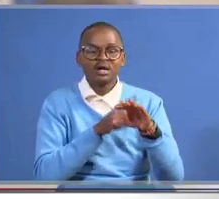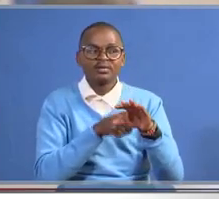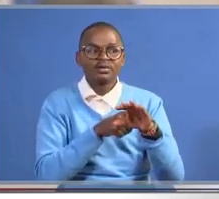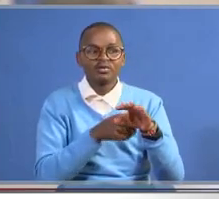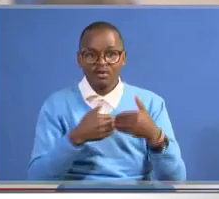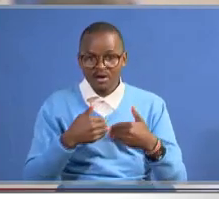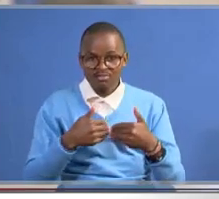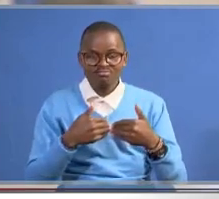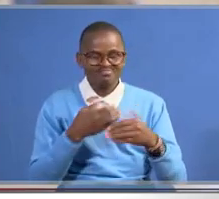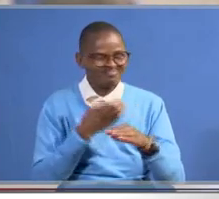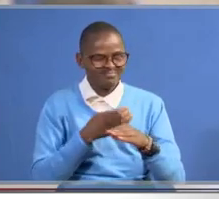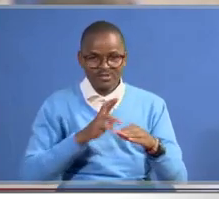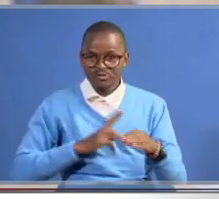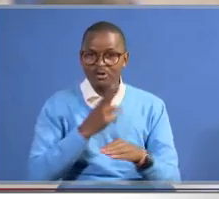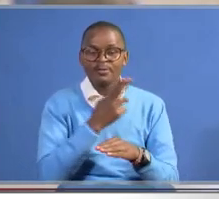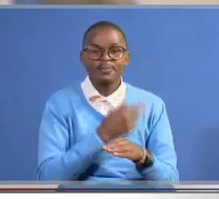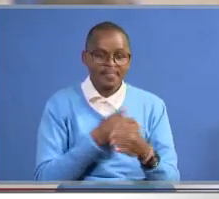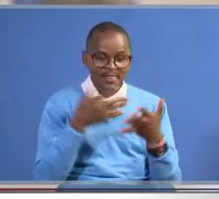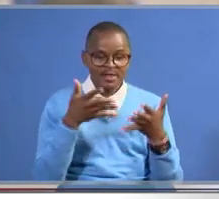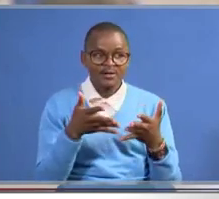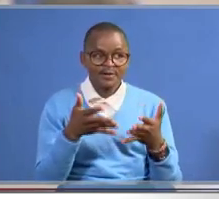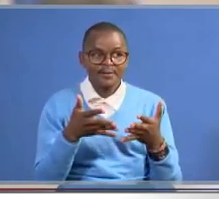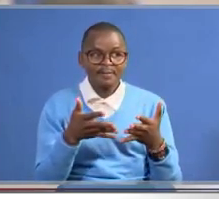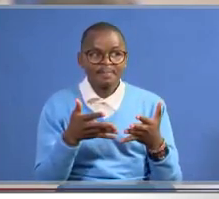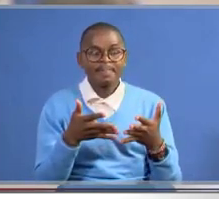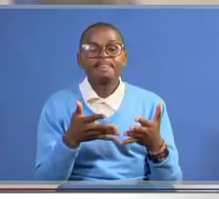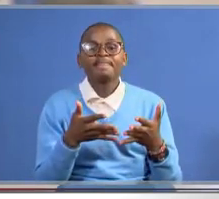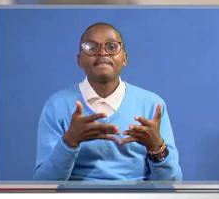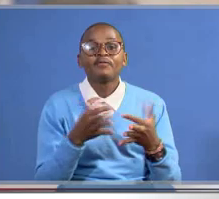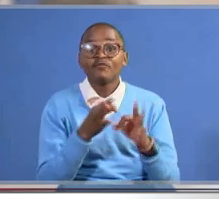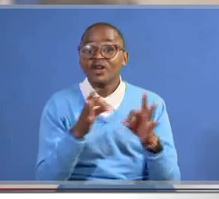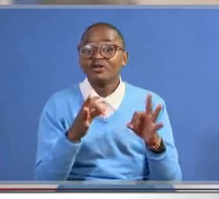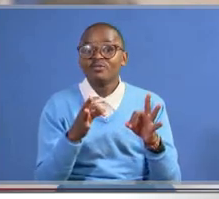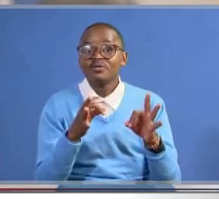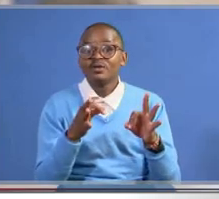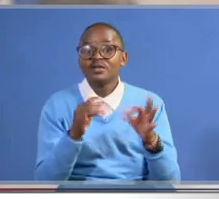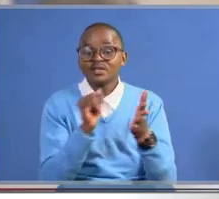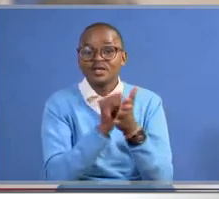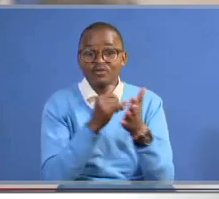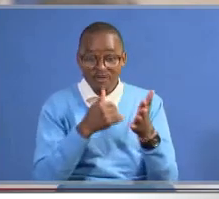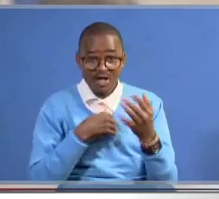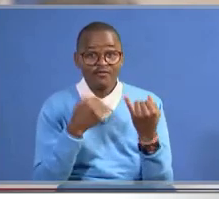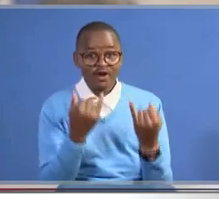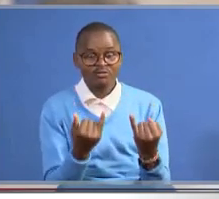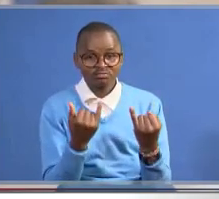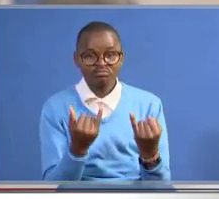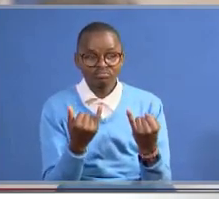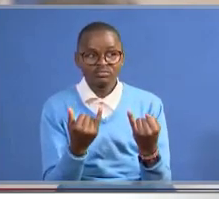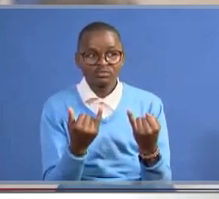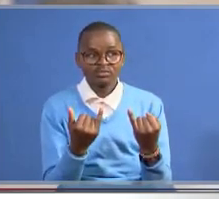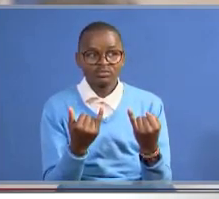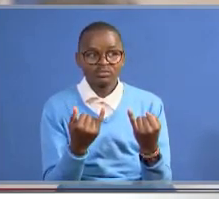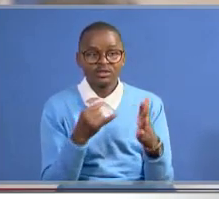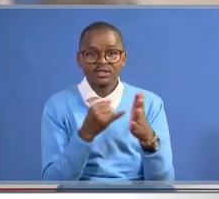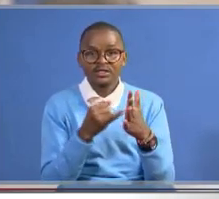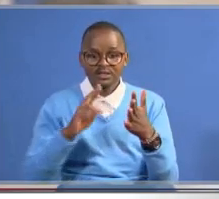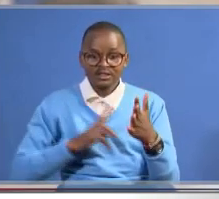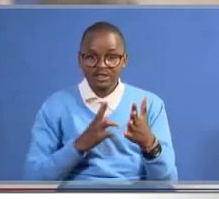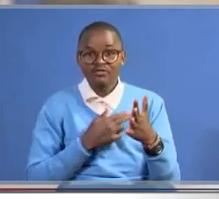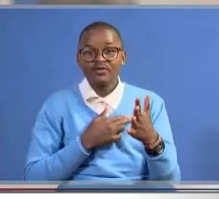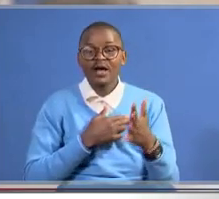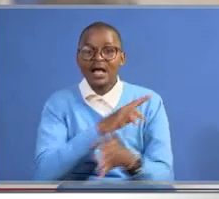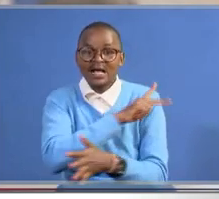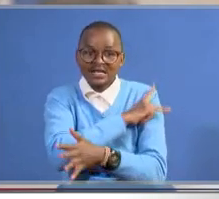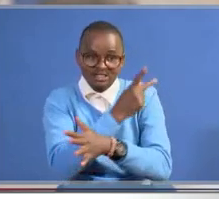very hard to us and we this little bit of freedom that we have now it give us power